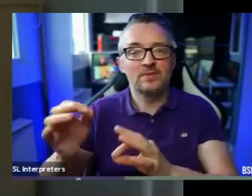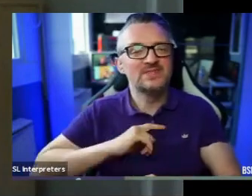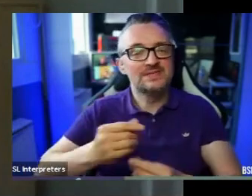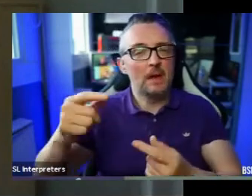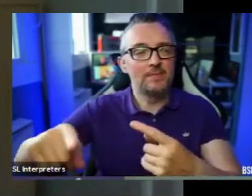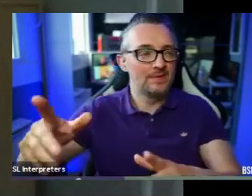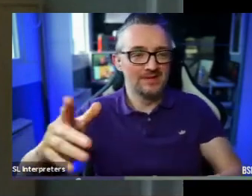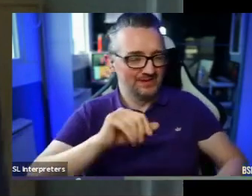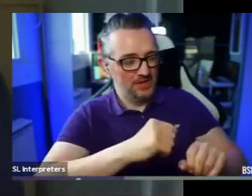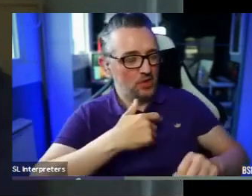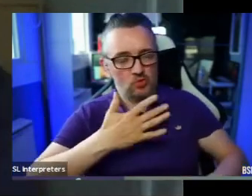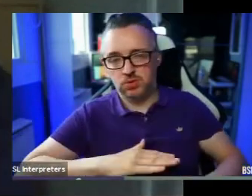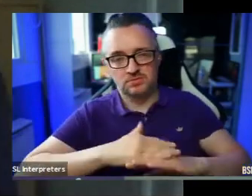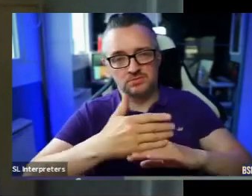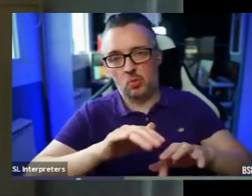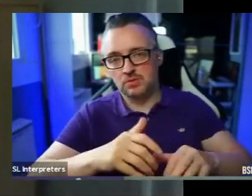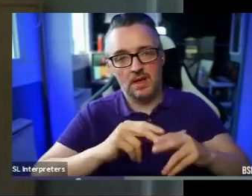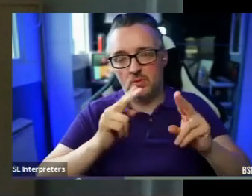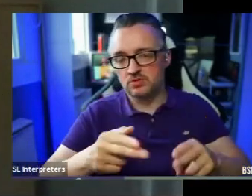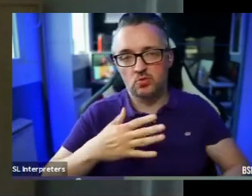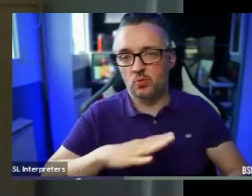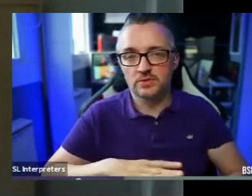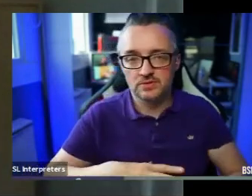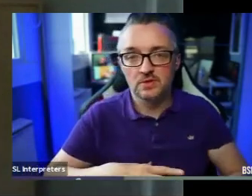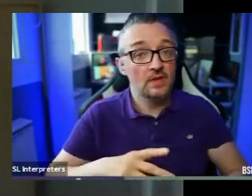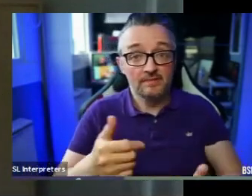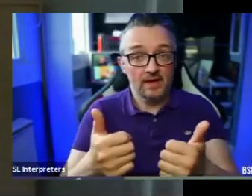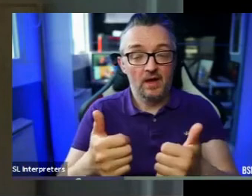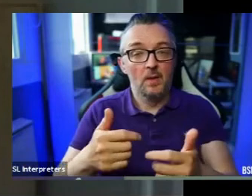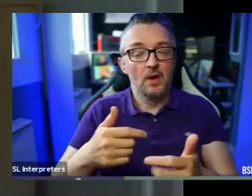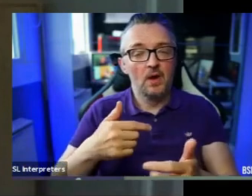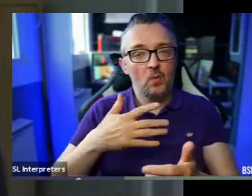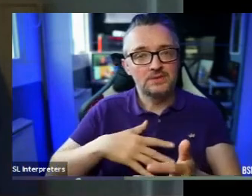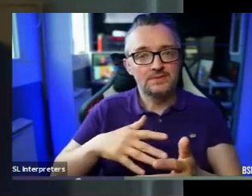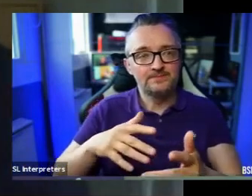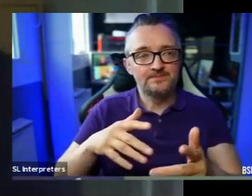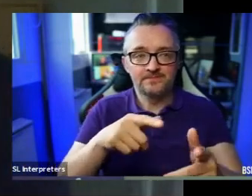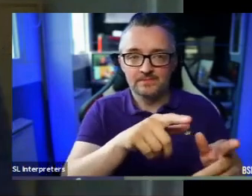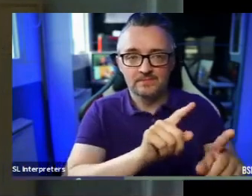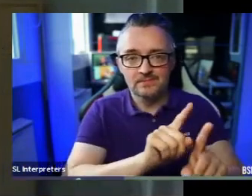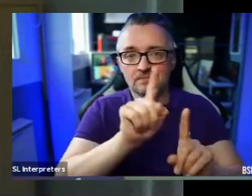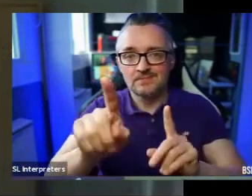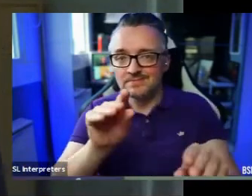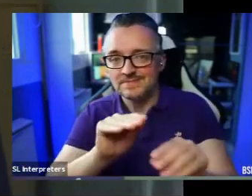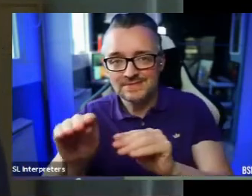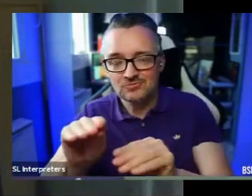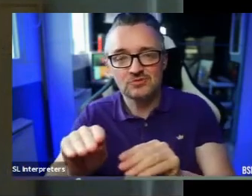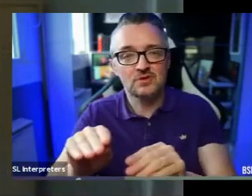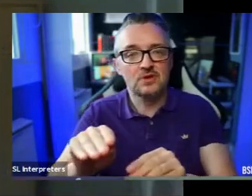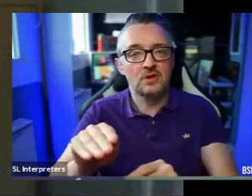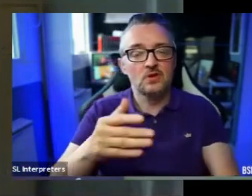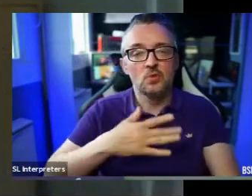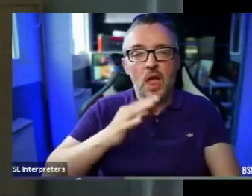think they want to learn to get online. They don't want to have computers in their house. But the interesting sort of correlation here is what we learned